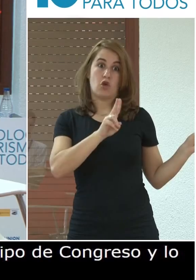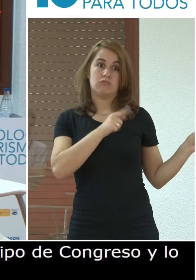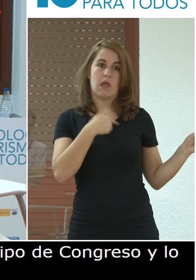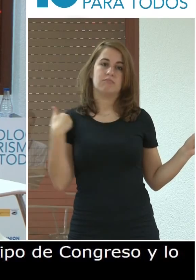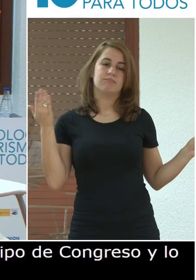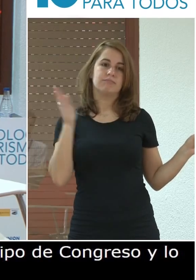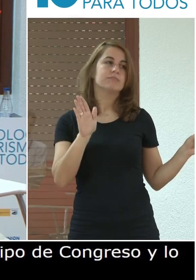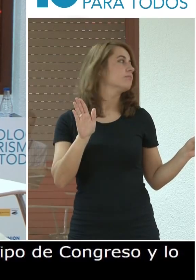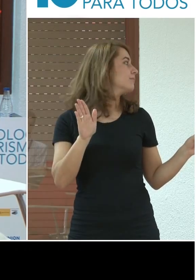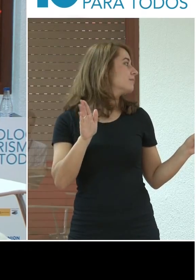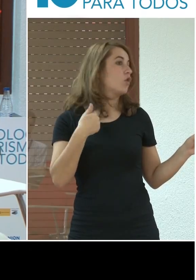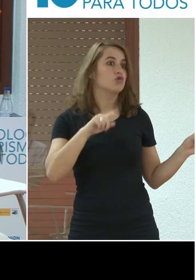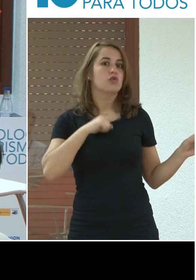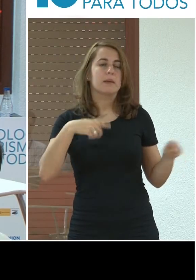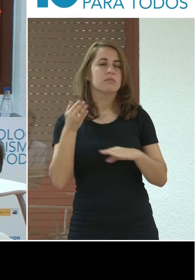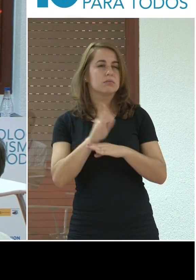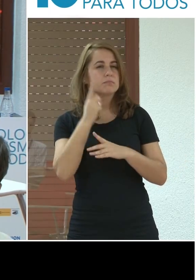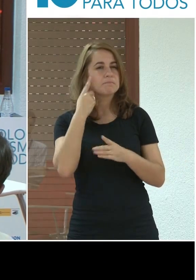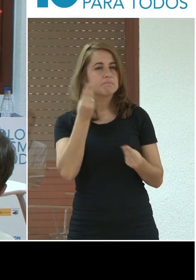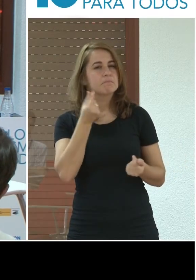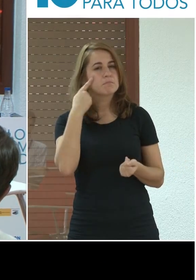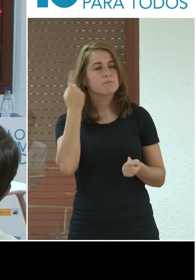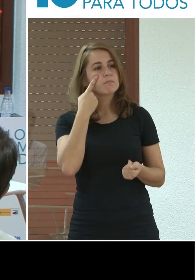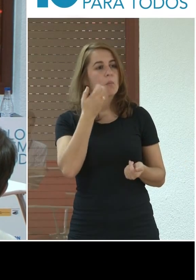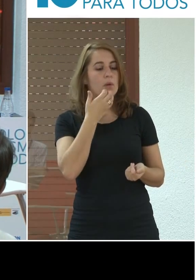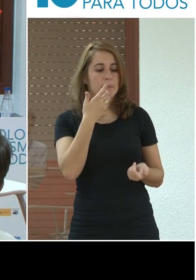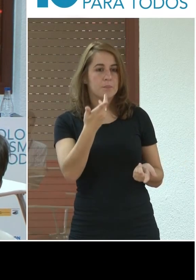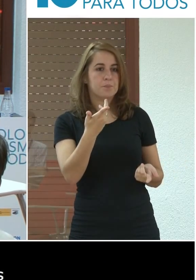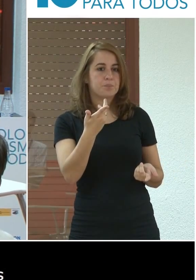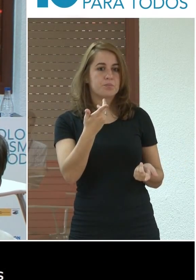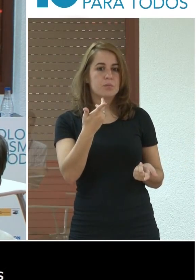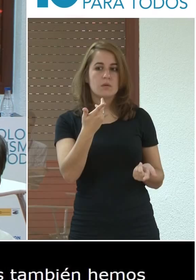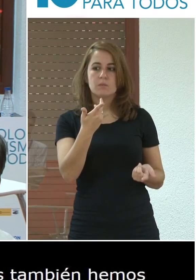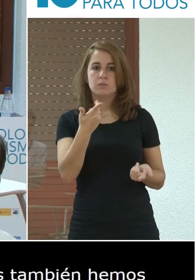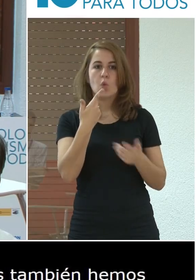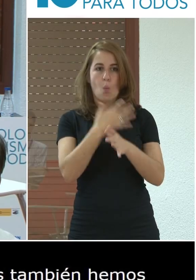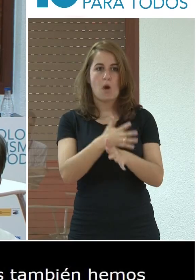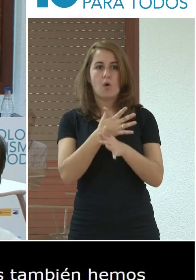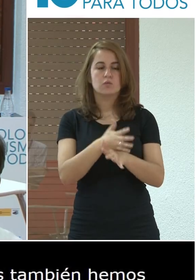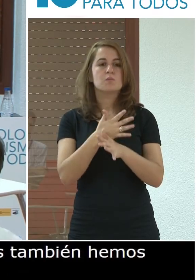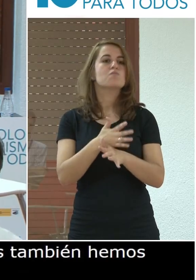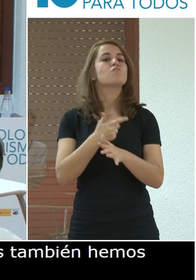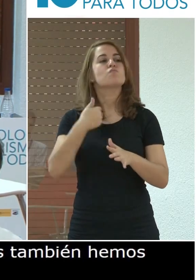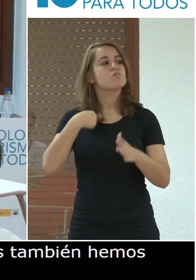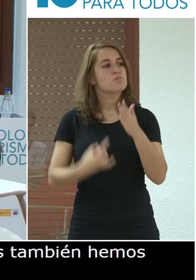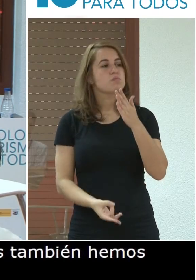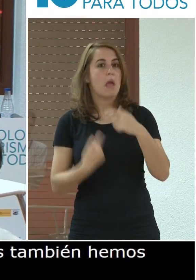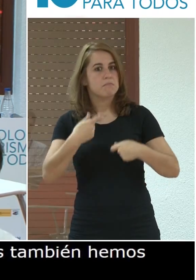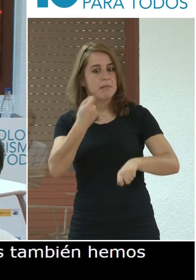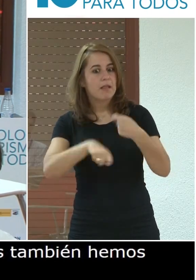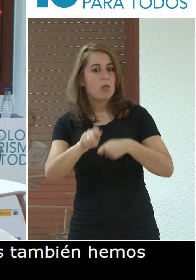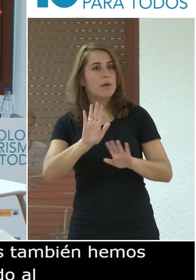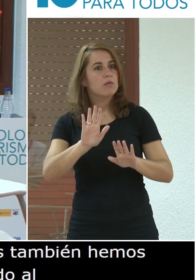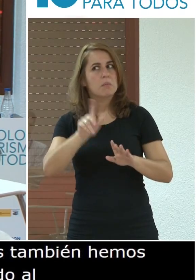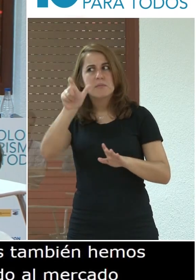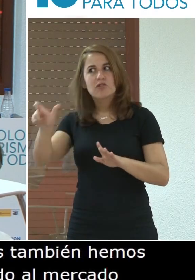think Victor showed here, and we've also detected there's games that are on the market, but